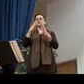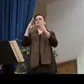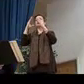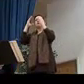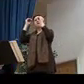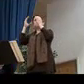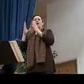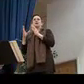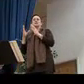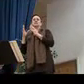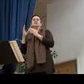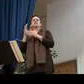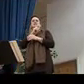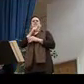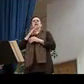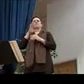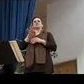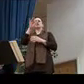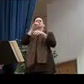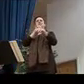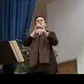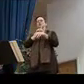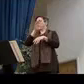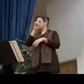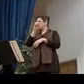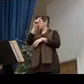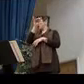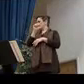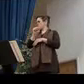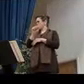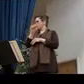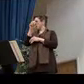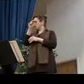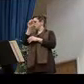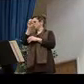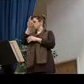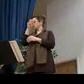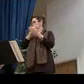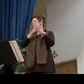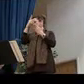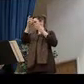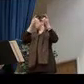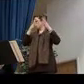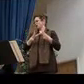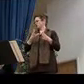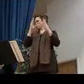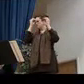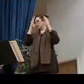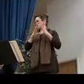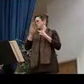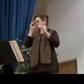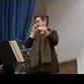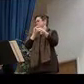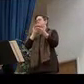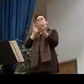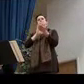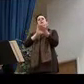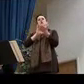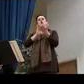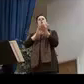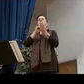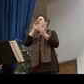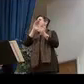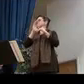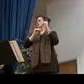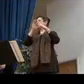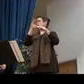Deborah Newton, Program Director and Faculty of Medical Building and Coding, as this year's awardee. While she is unable to